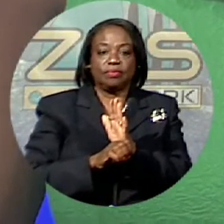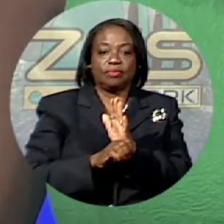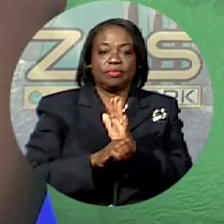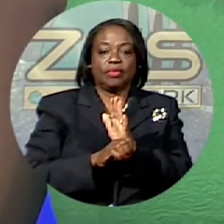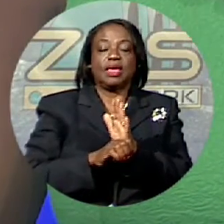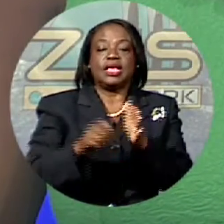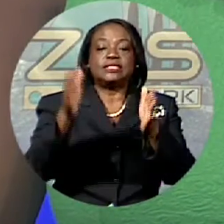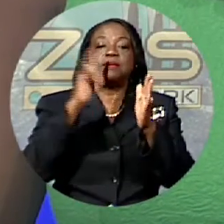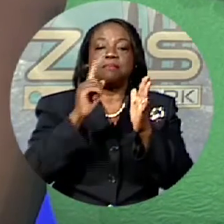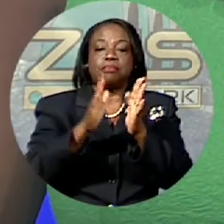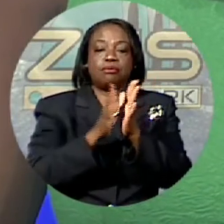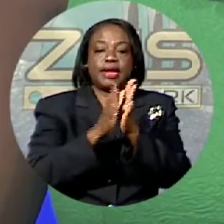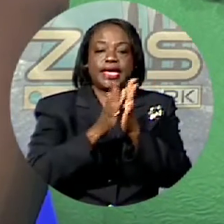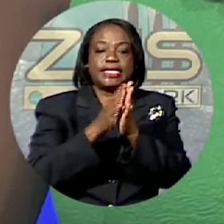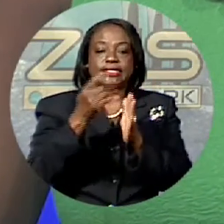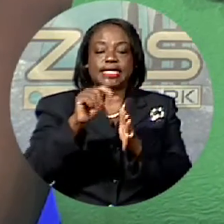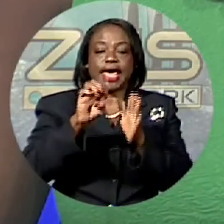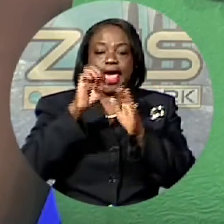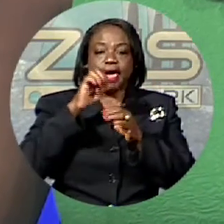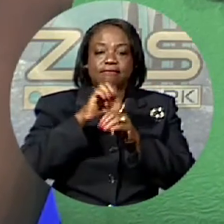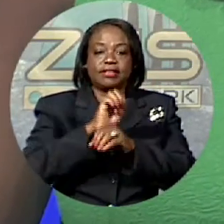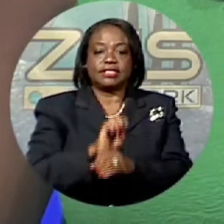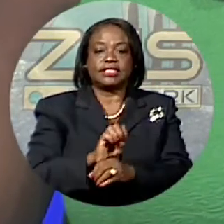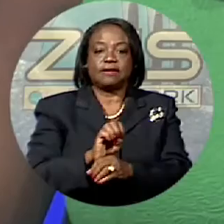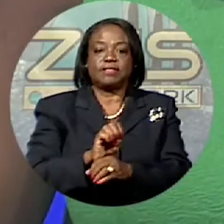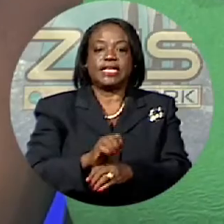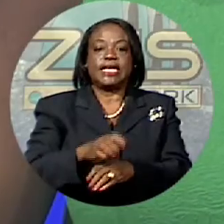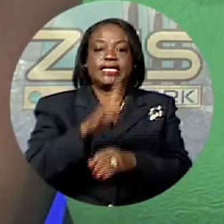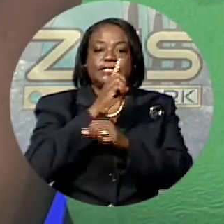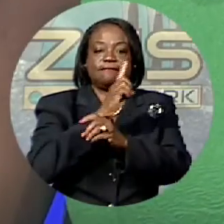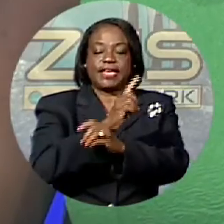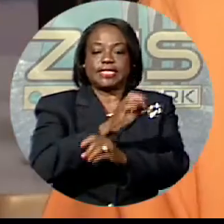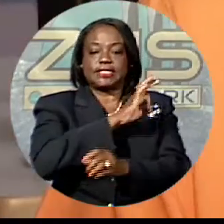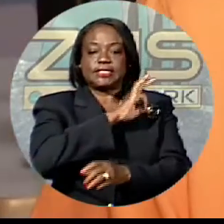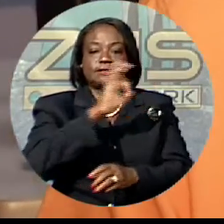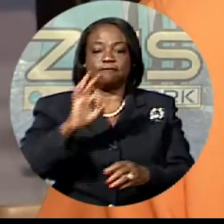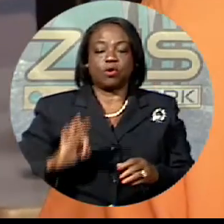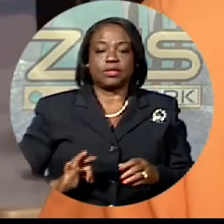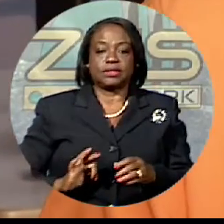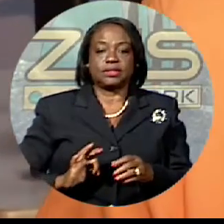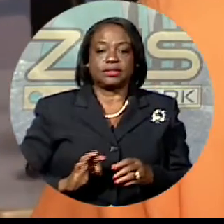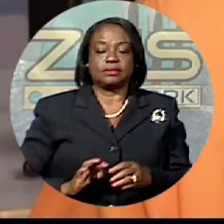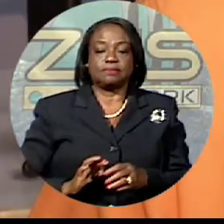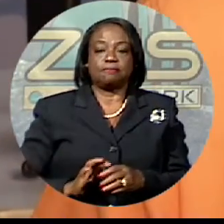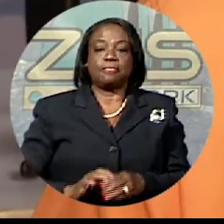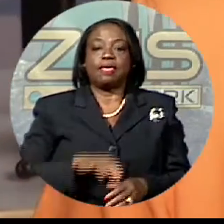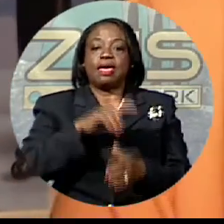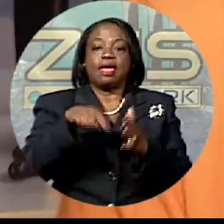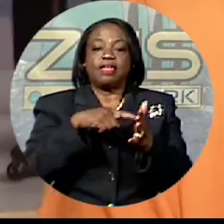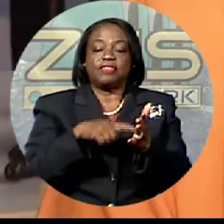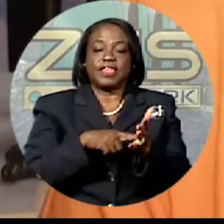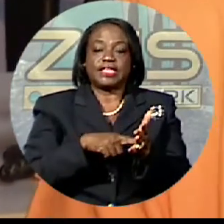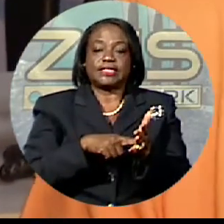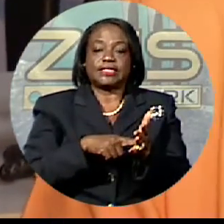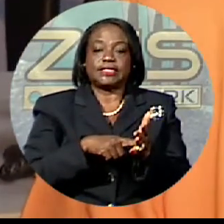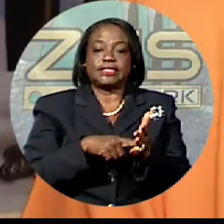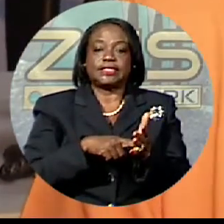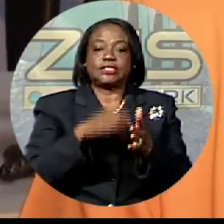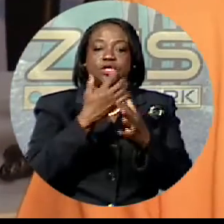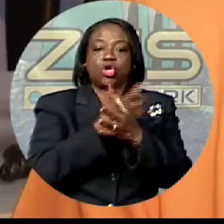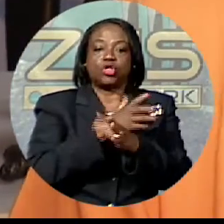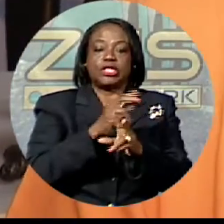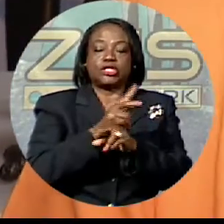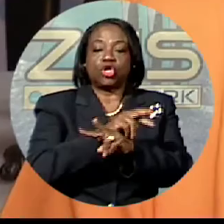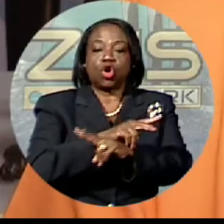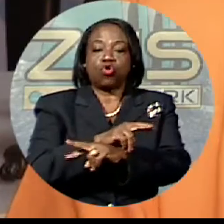Force, who have protected the country's borders. This crawfish season and switching from grouper to